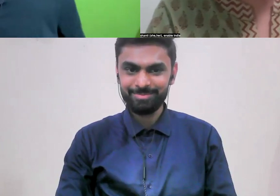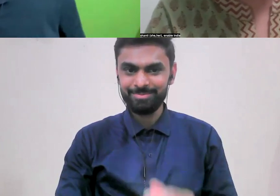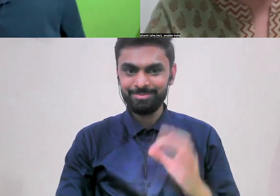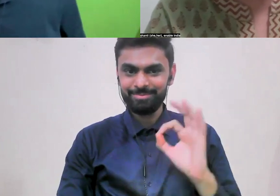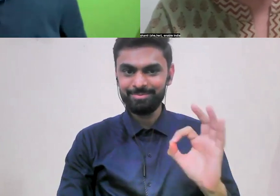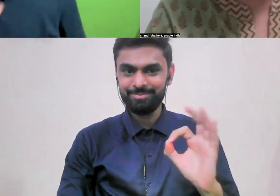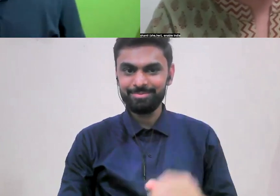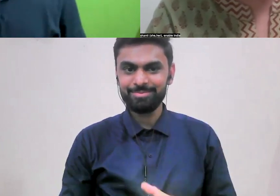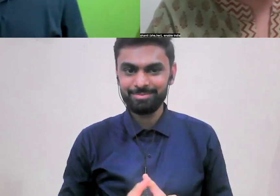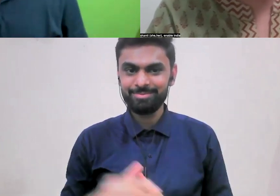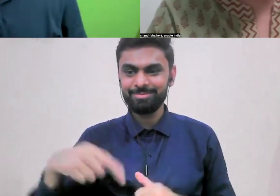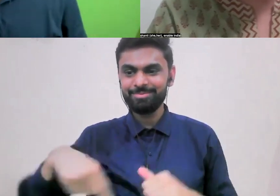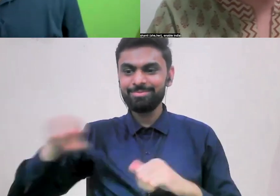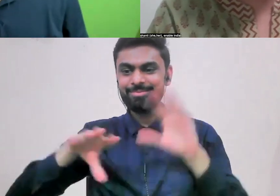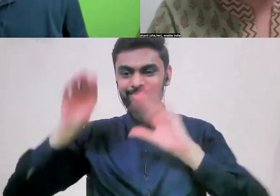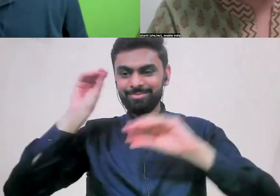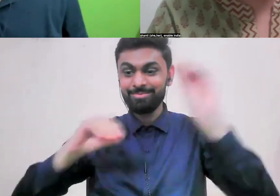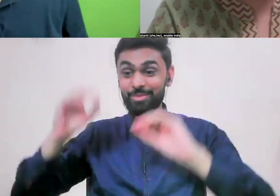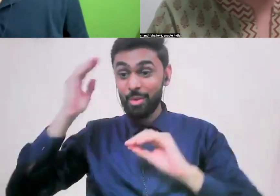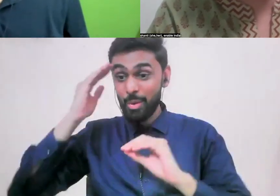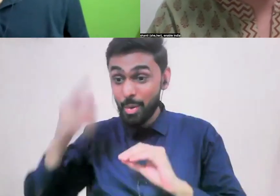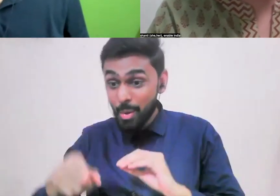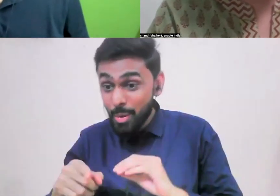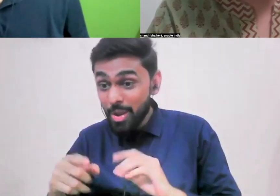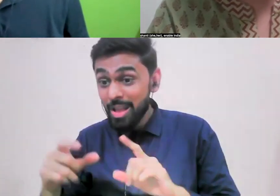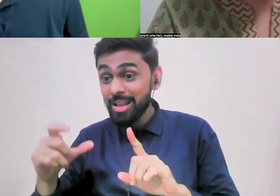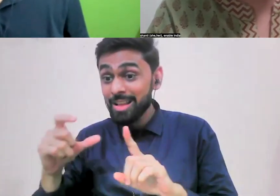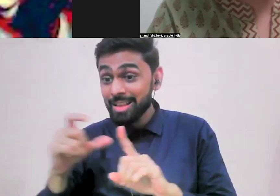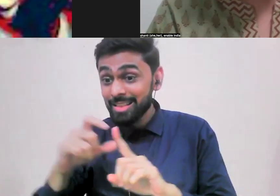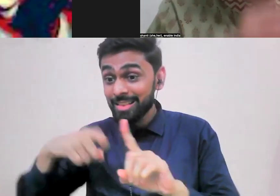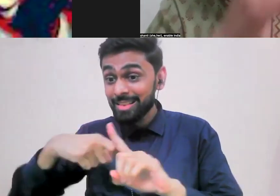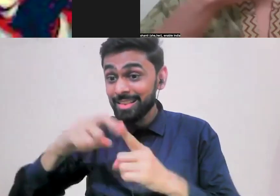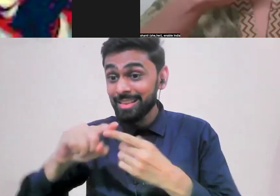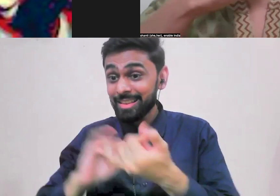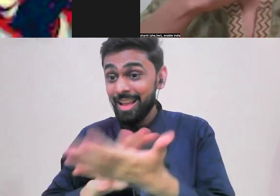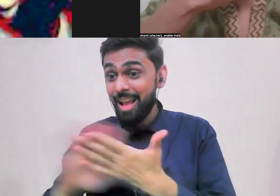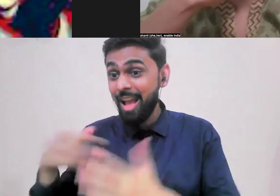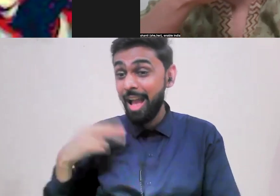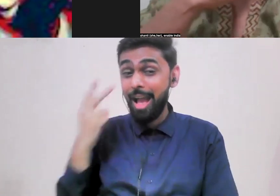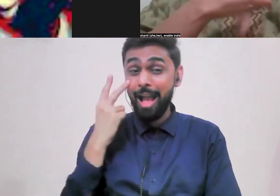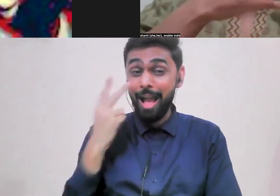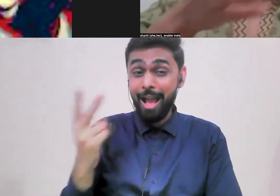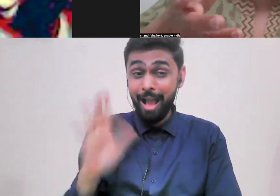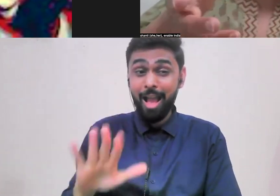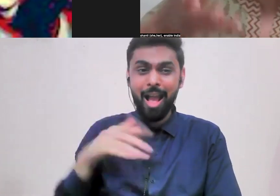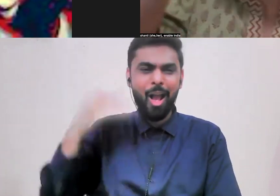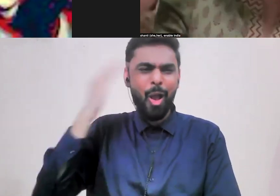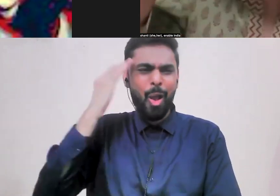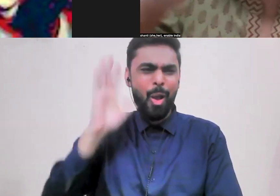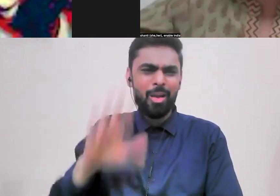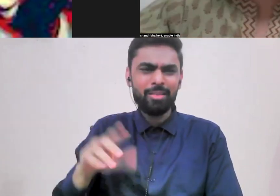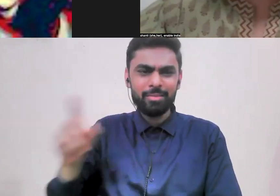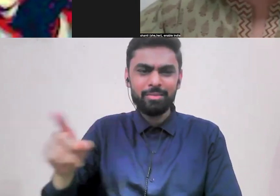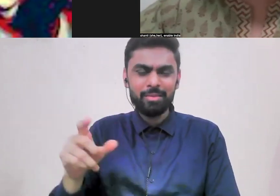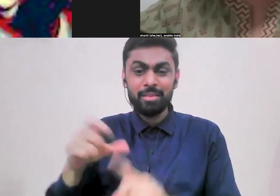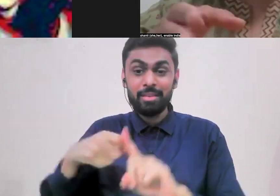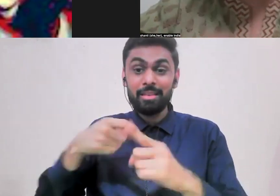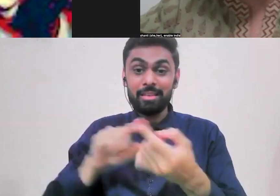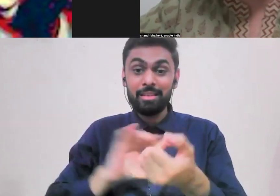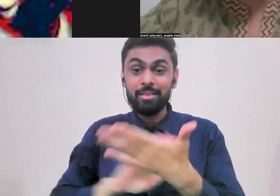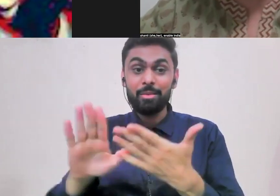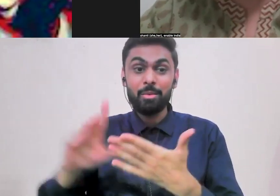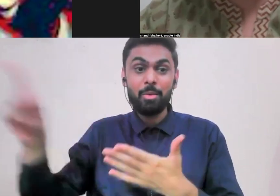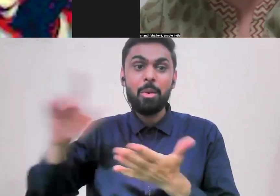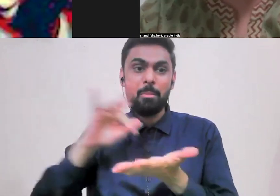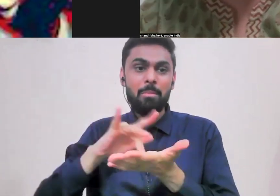Amazing and insightful. From Digesh. Oh my God, Digesh. I knew you were there. This is Digesh Meva. We used to work in